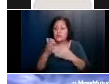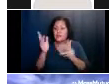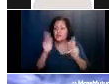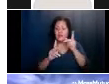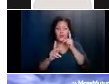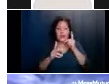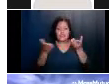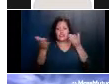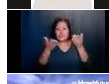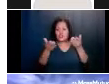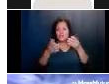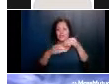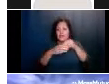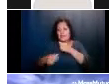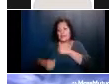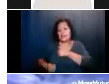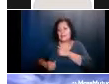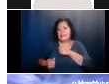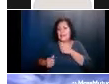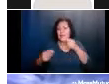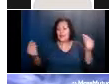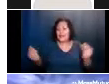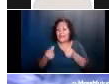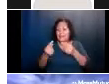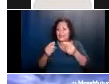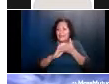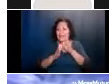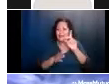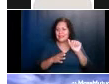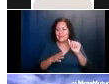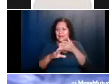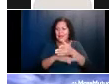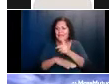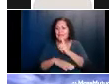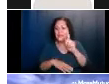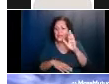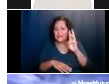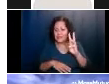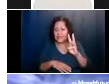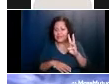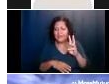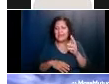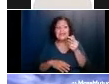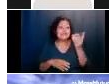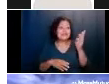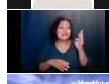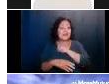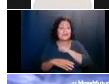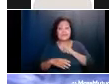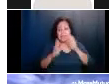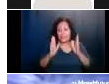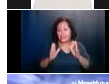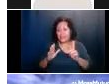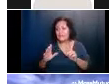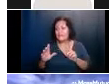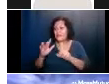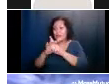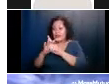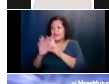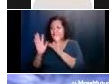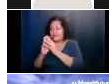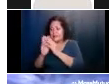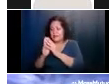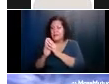and were injured after the age of 26. It was attended by several senators, and so there's some